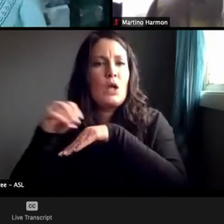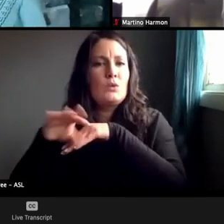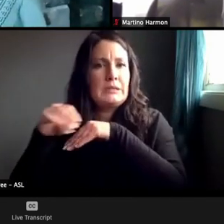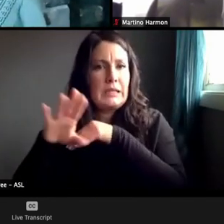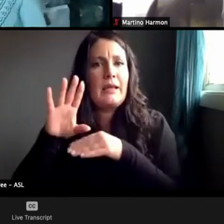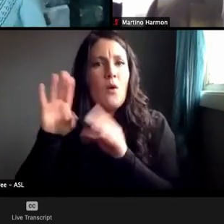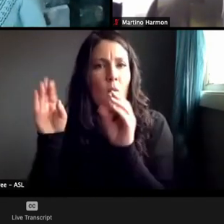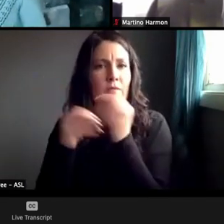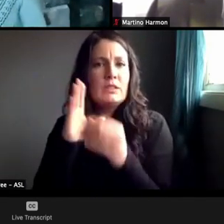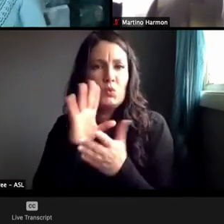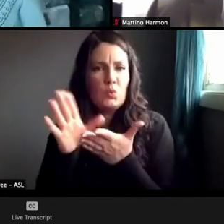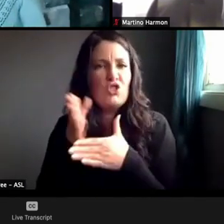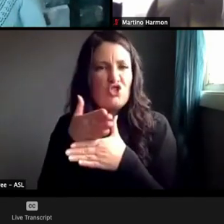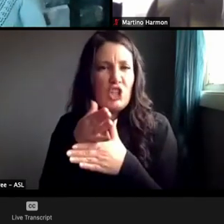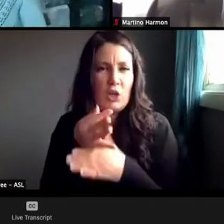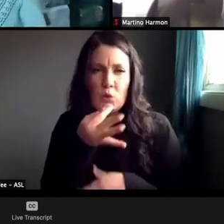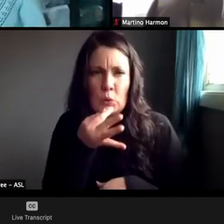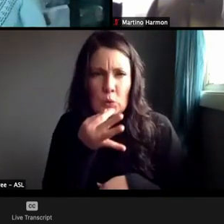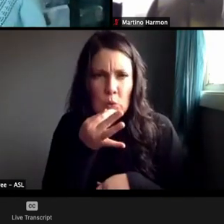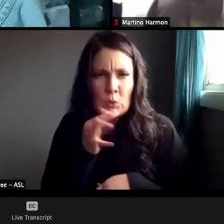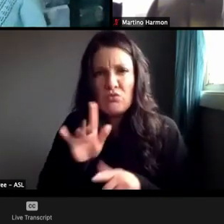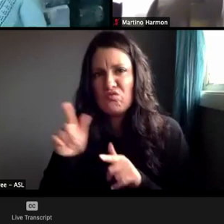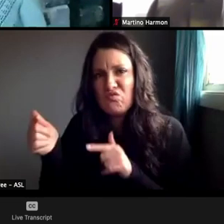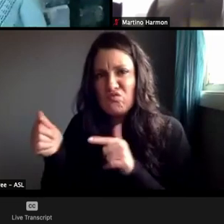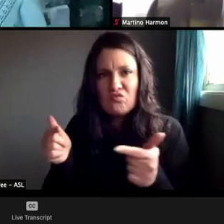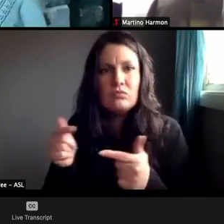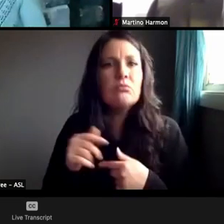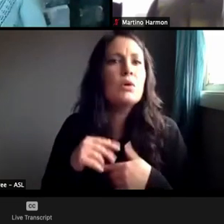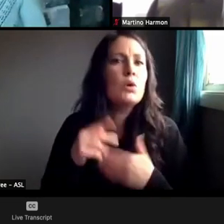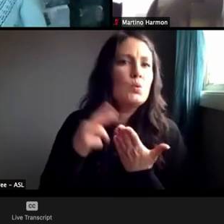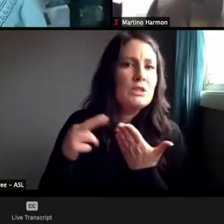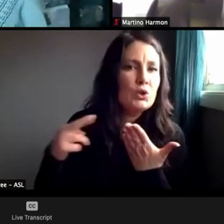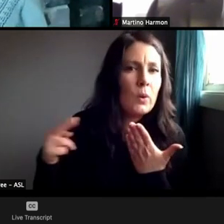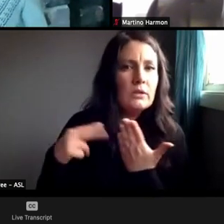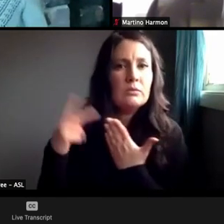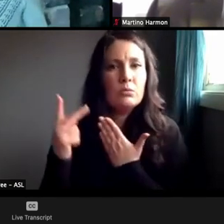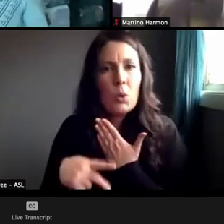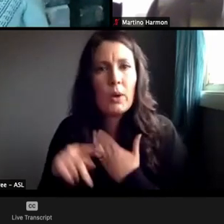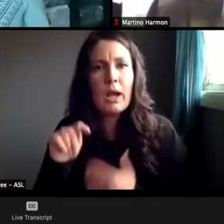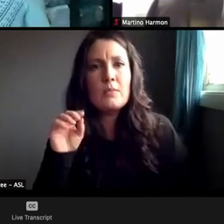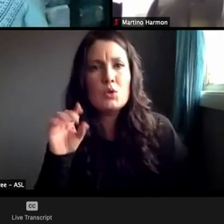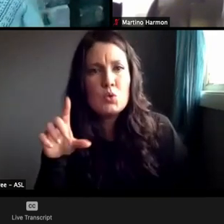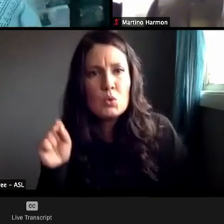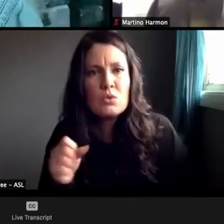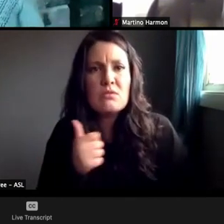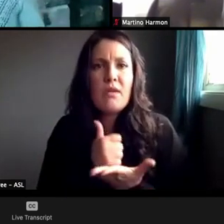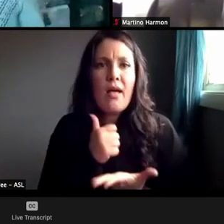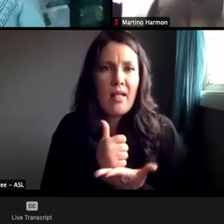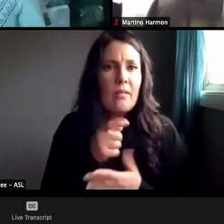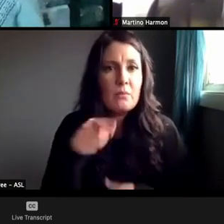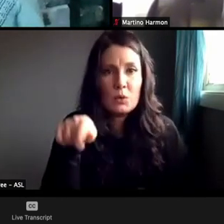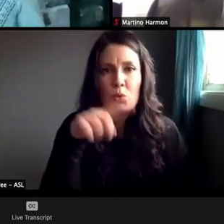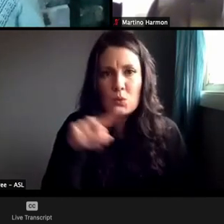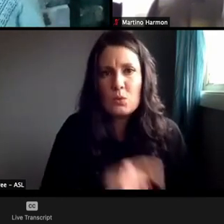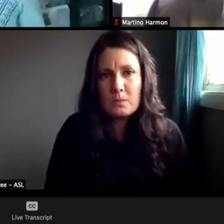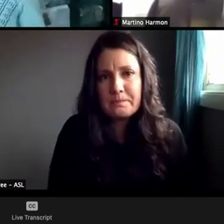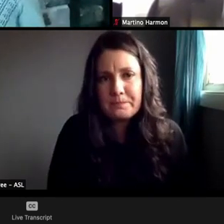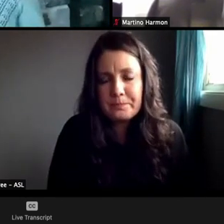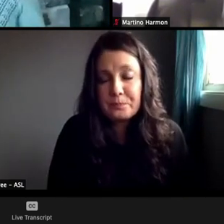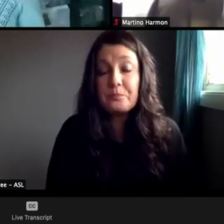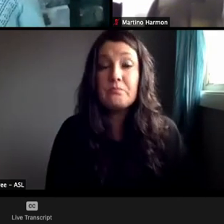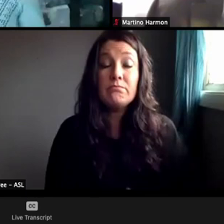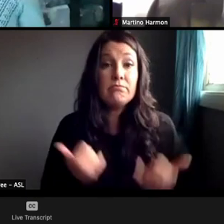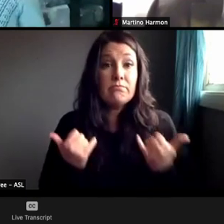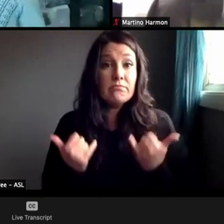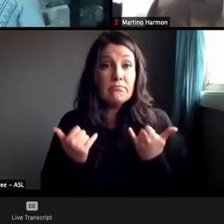Office about some of the resources and some of the programs and tools that we've developed to help all of you. This week,